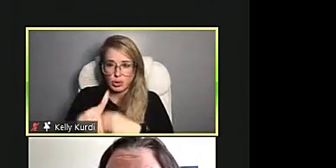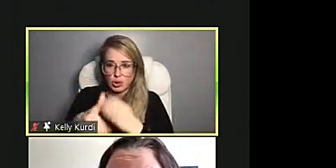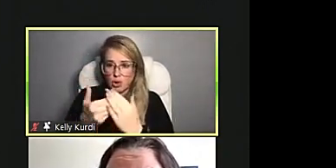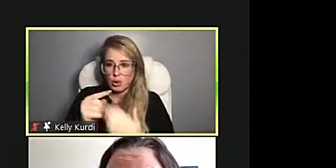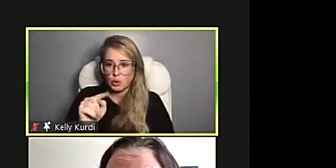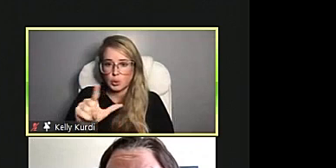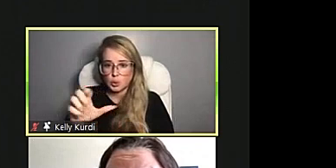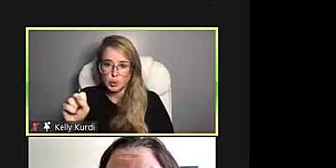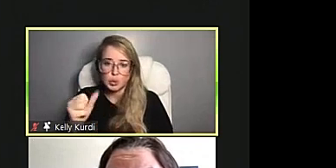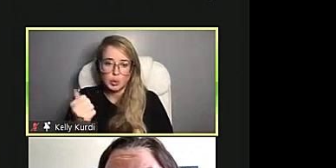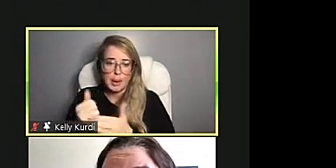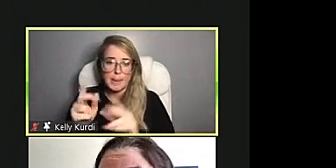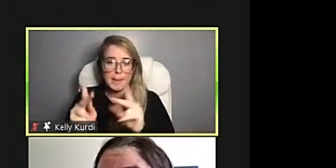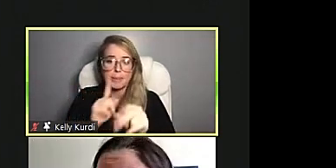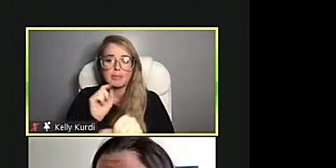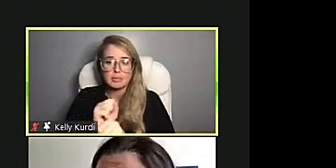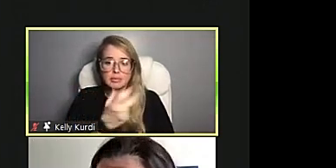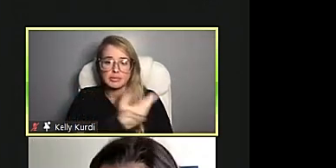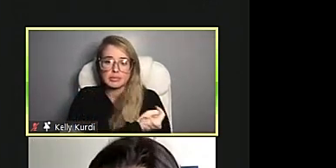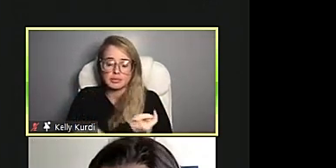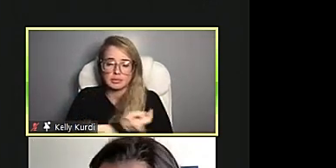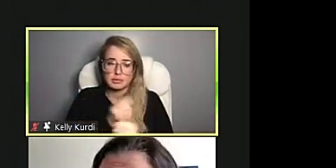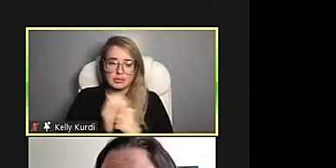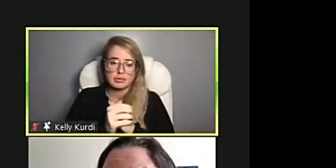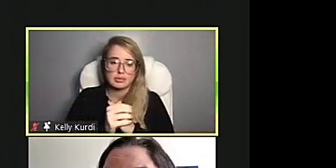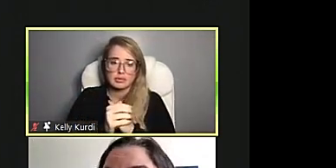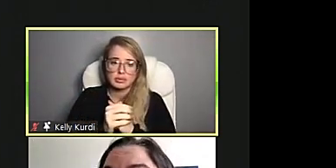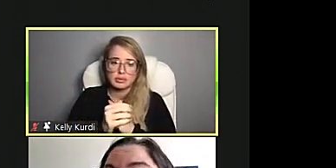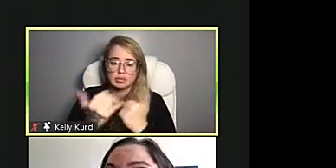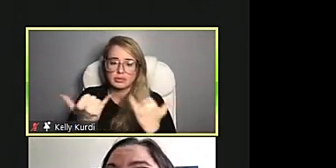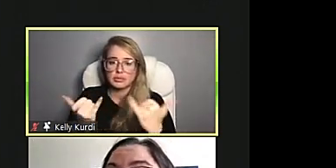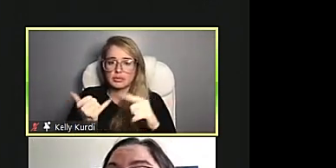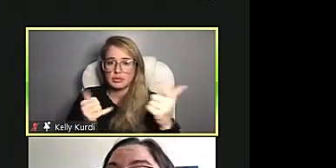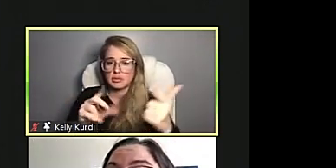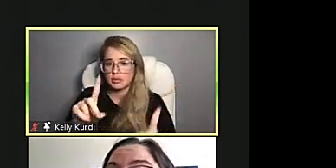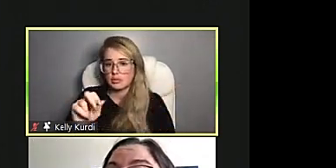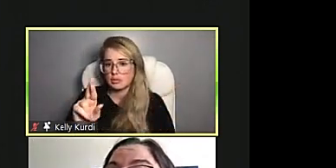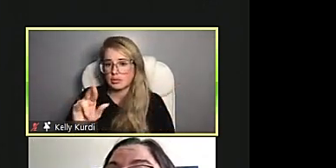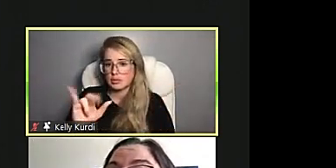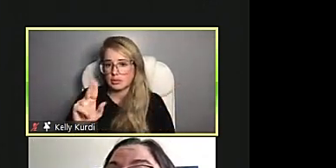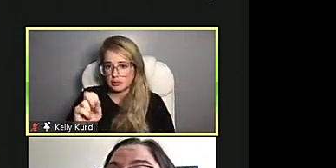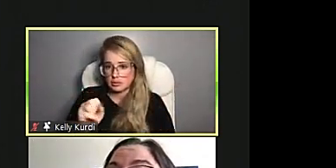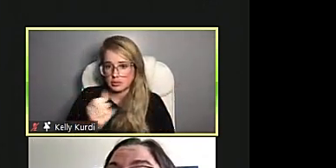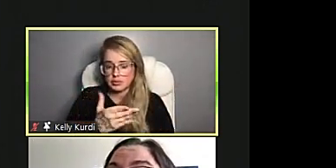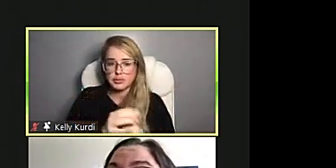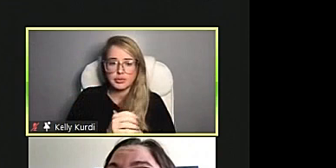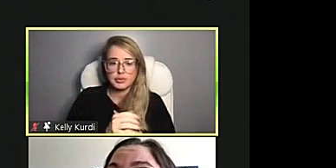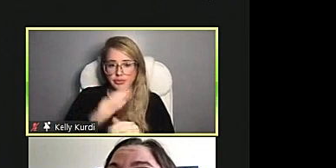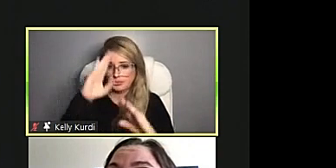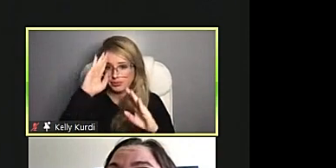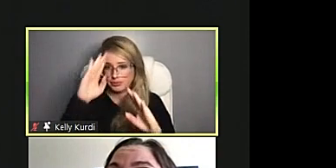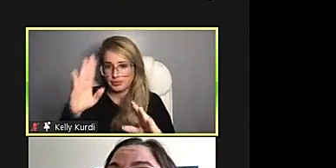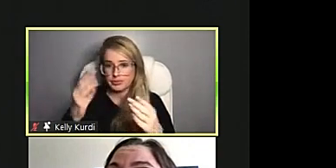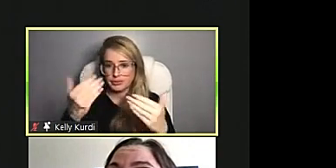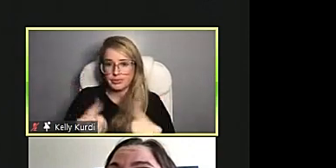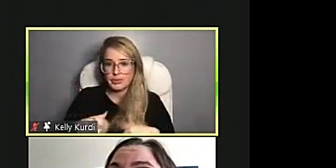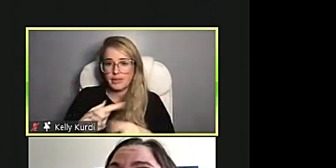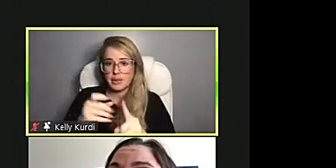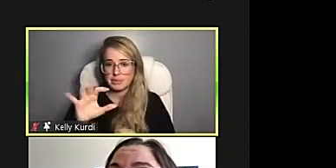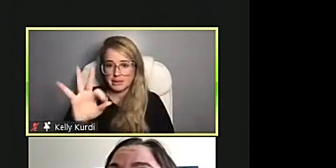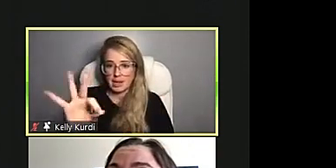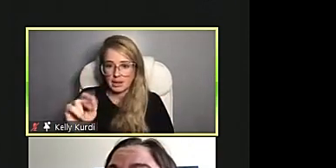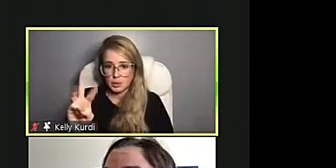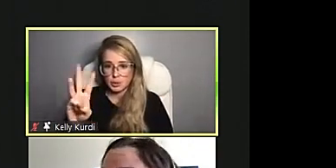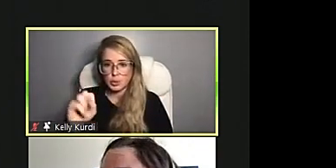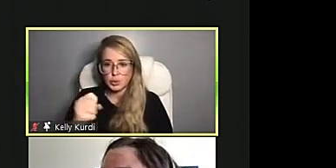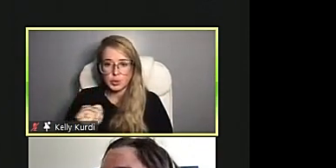step closer. Let's go to Darius Johnson. Hey, Darius Johnson from 9 News. We